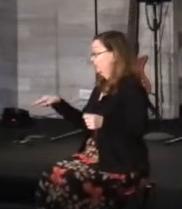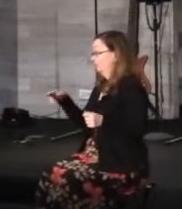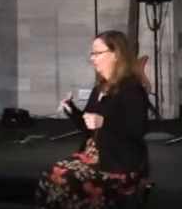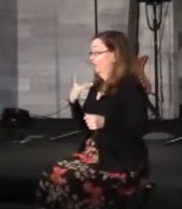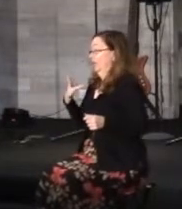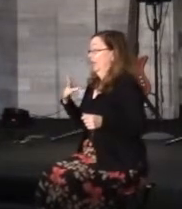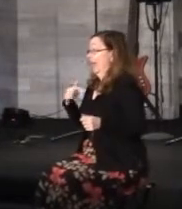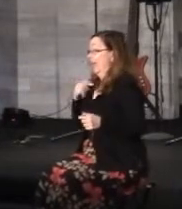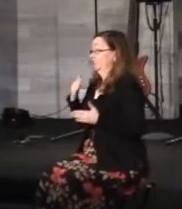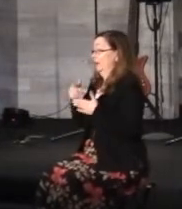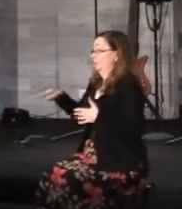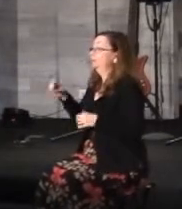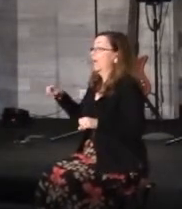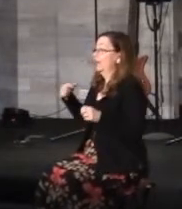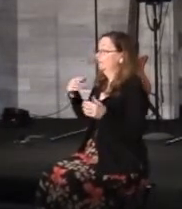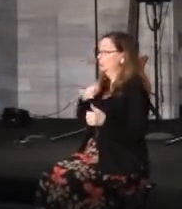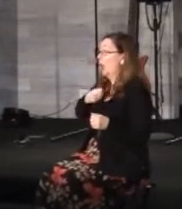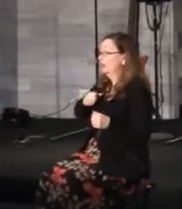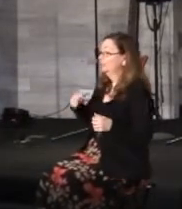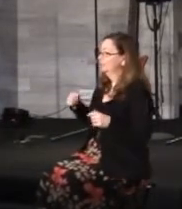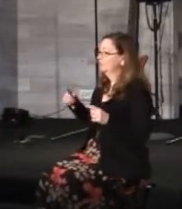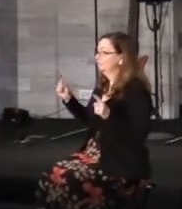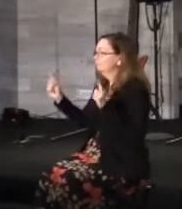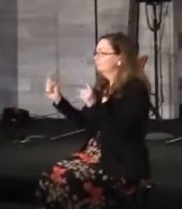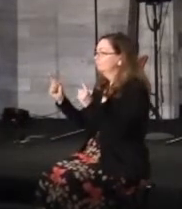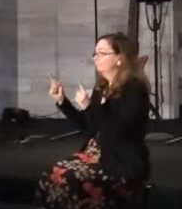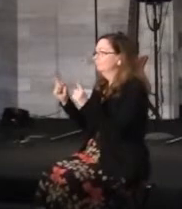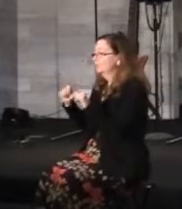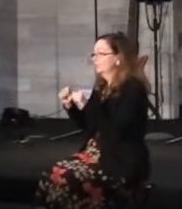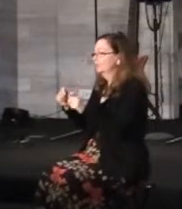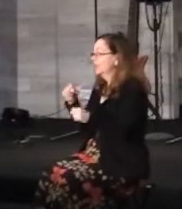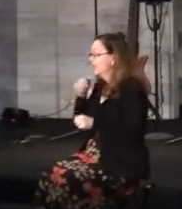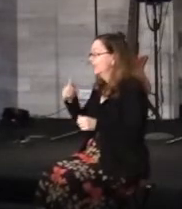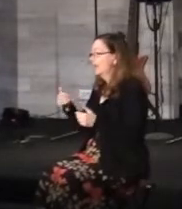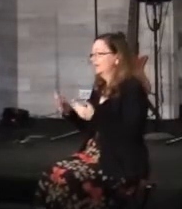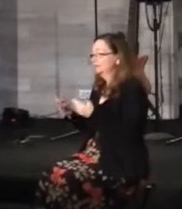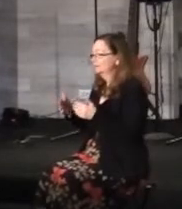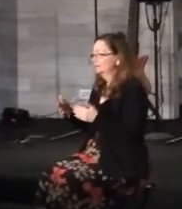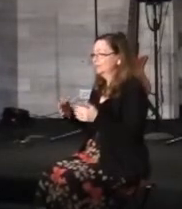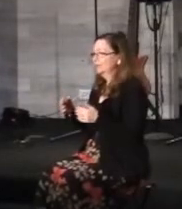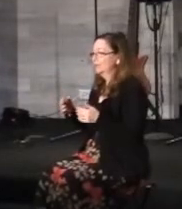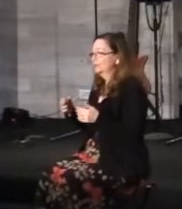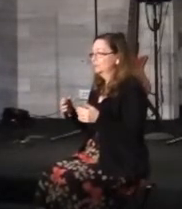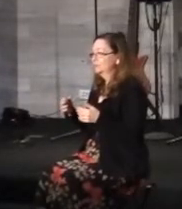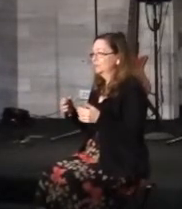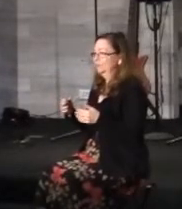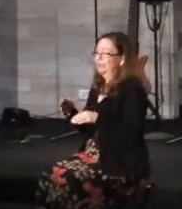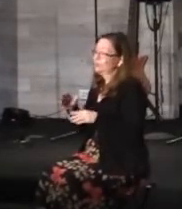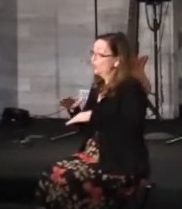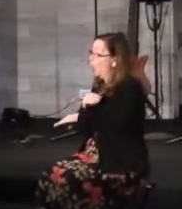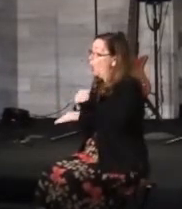yeah. And I said, well, I'm sorry. And we kept walking at each other. And I'm not talking about a casual, leisurely walk. I'm talking about